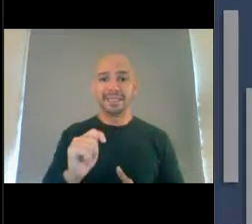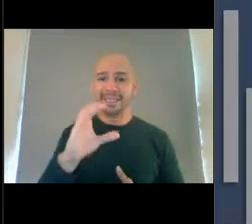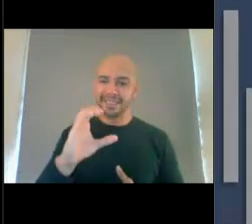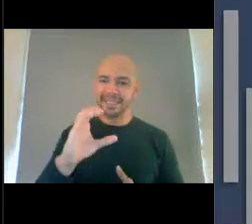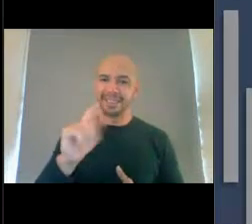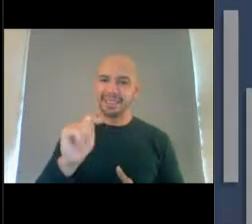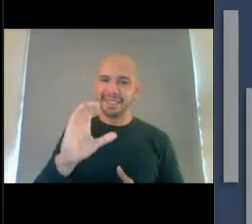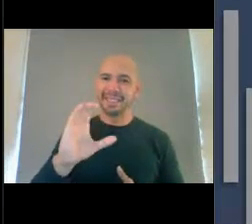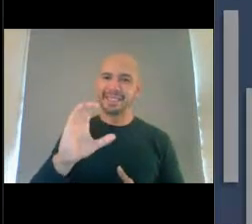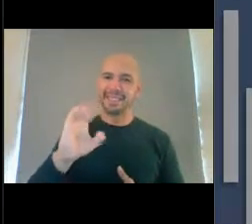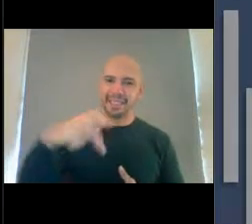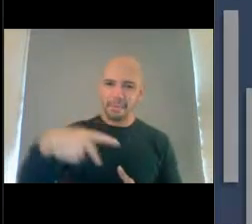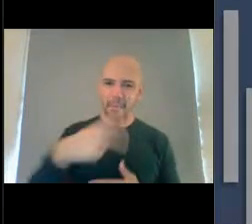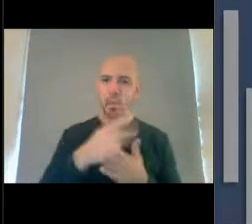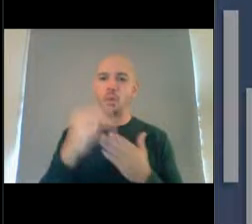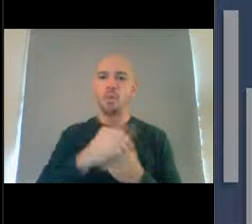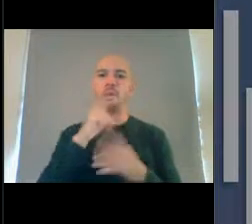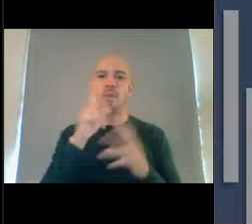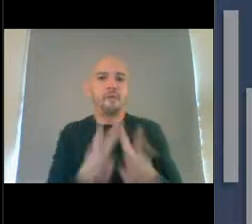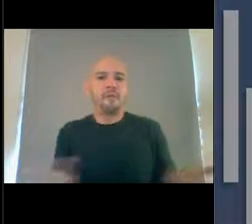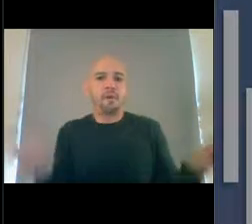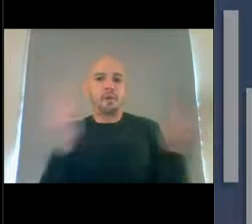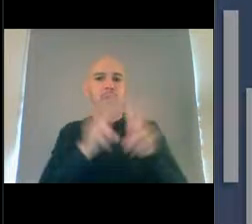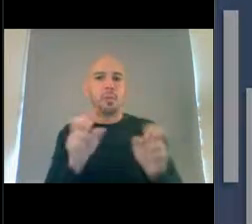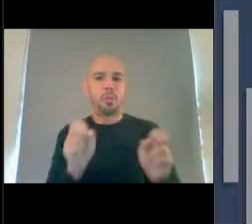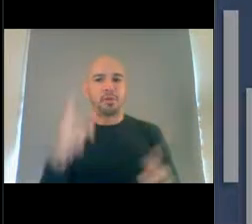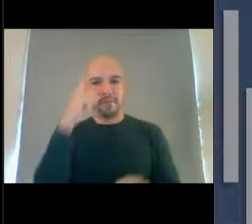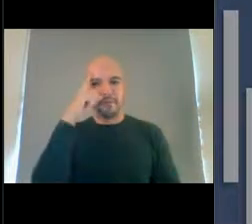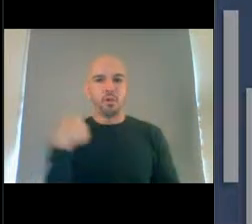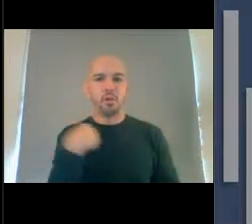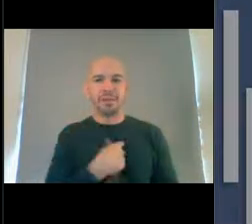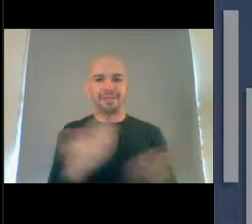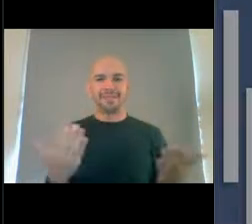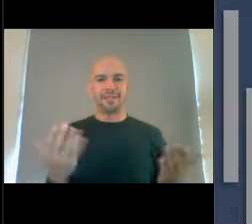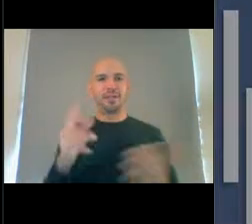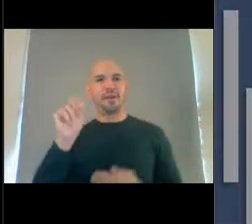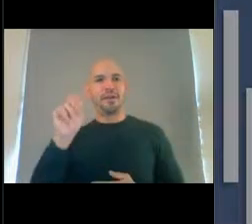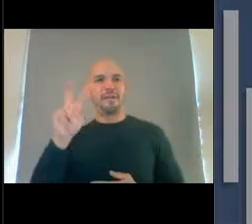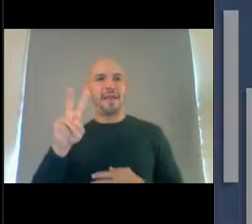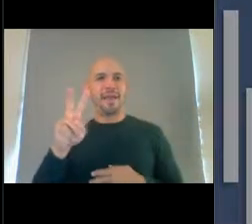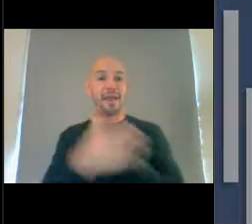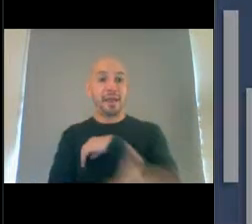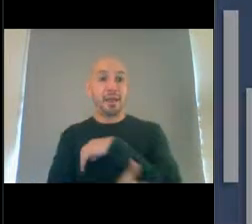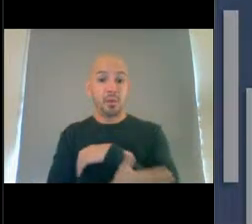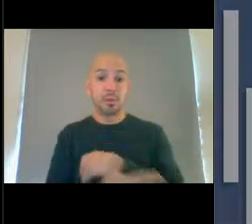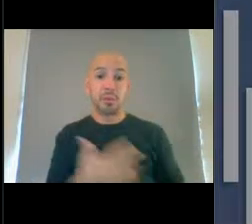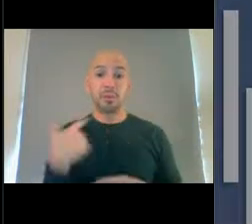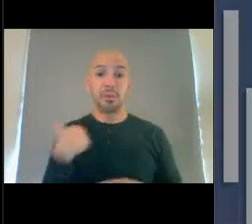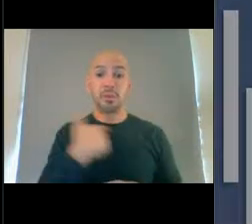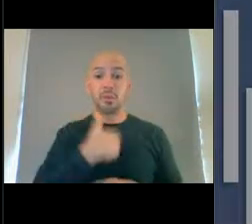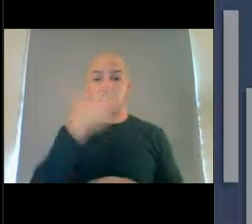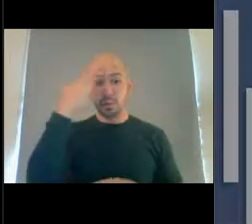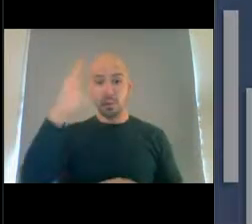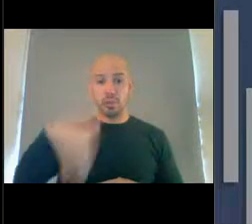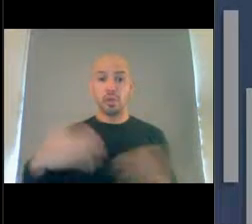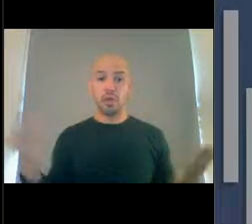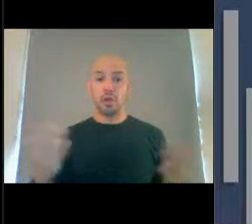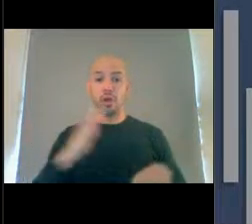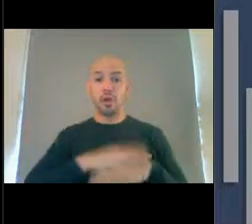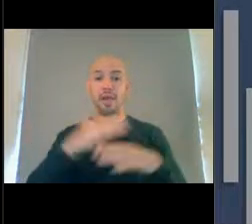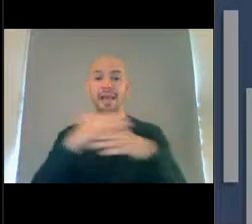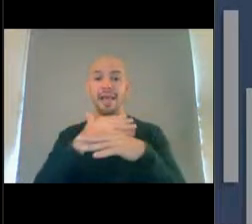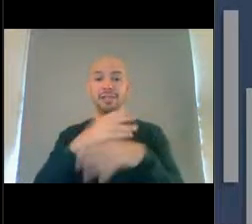goods movements in the bad accounting that often uh serves as a detour route for interstate 80. when traffic is closed on interstate